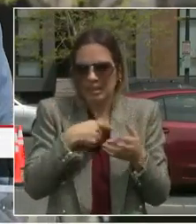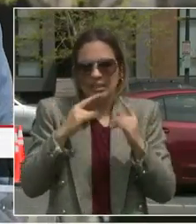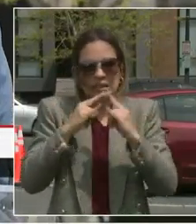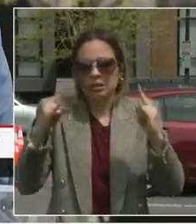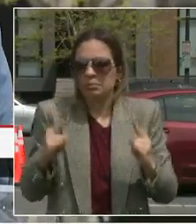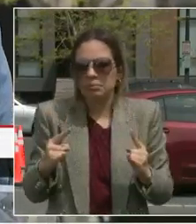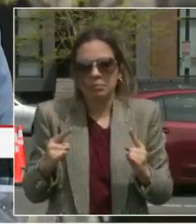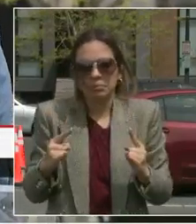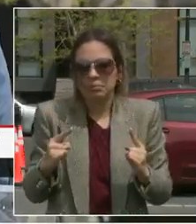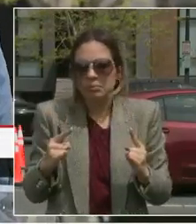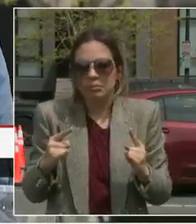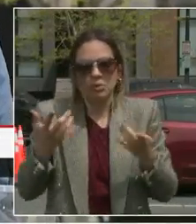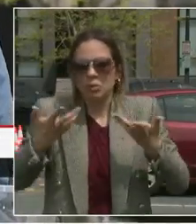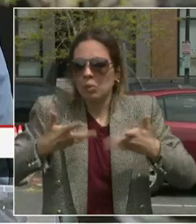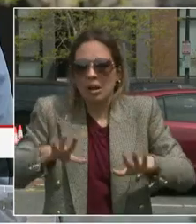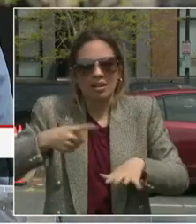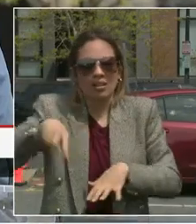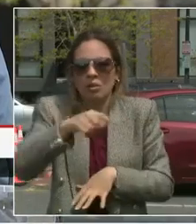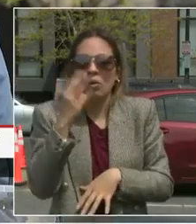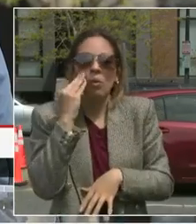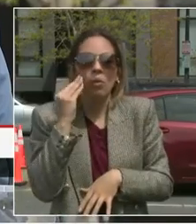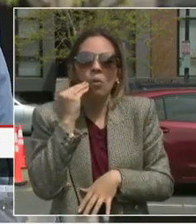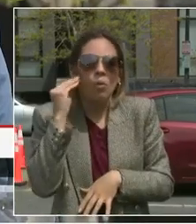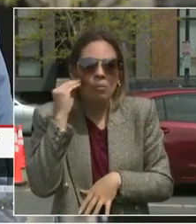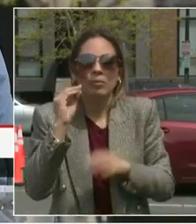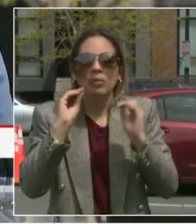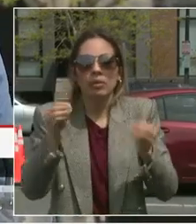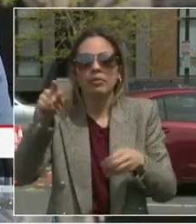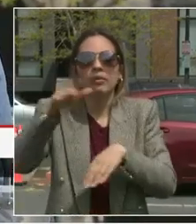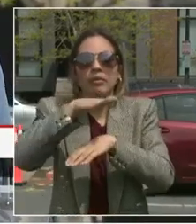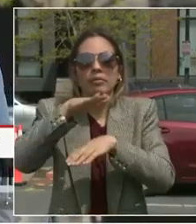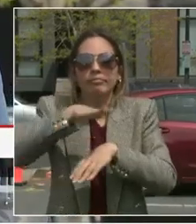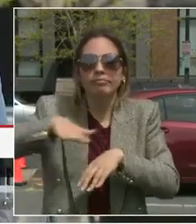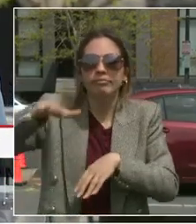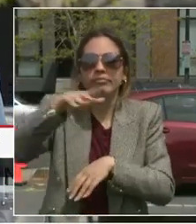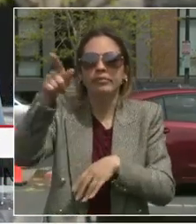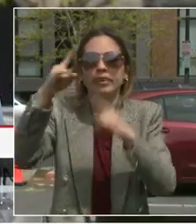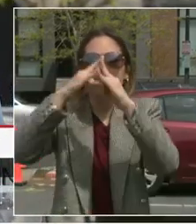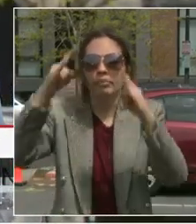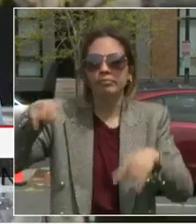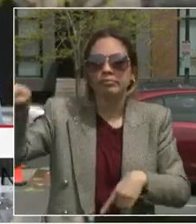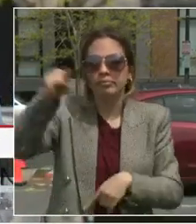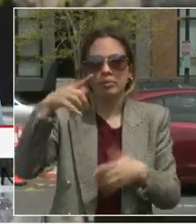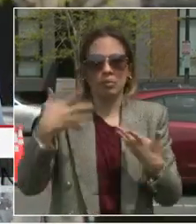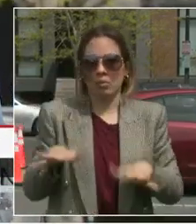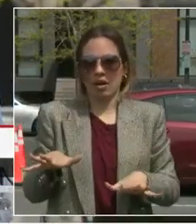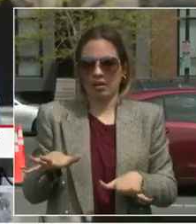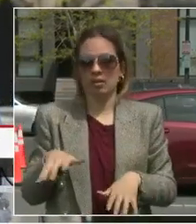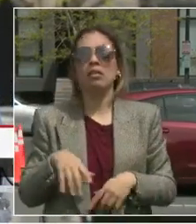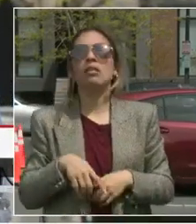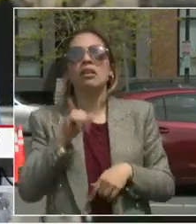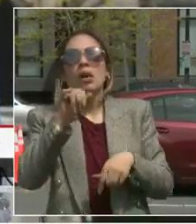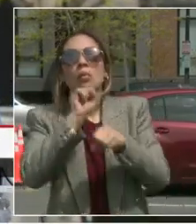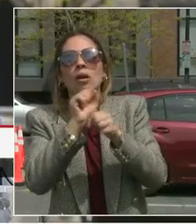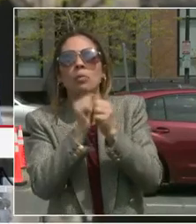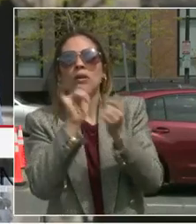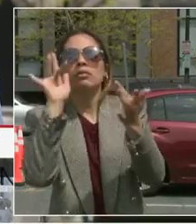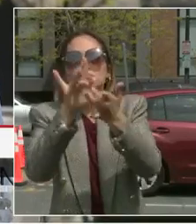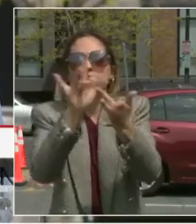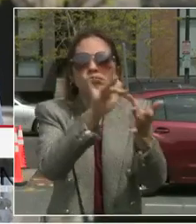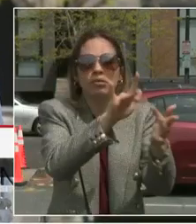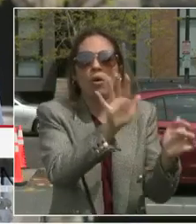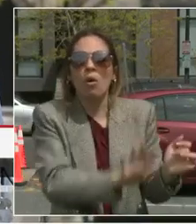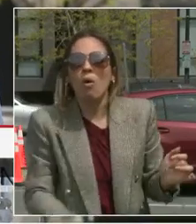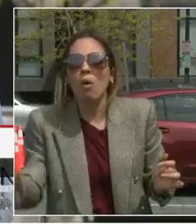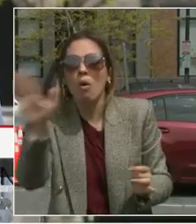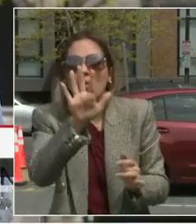we have our outreach workers out there talking to them, offering them services, shelter, and housing. And we need them to